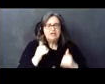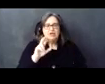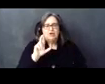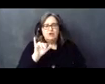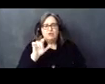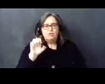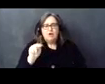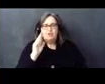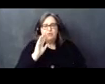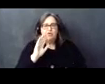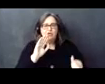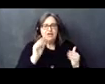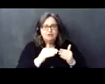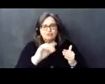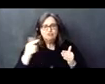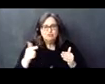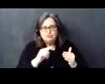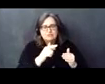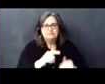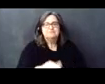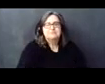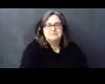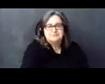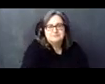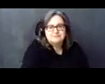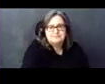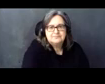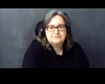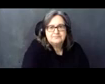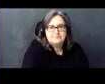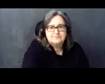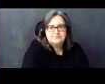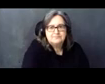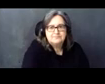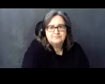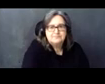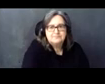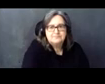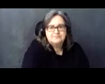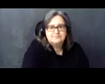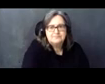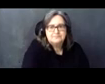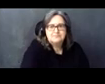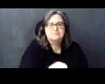of introductions by round robin and get into the meat of the program. Thank you.